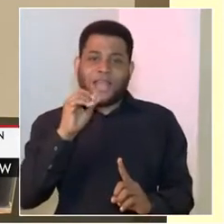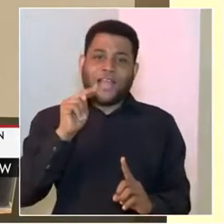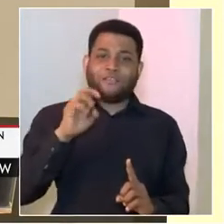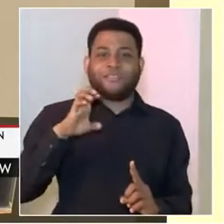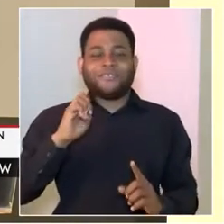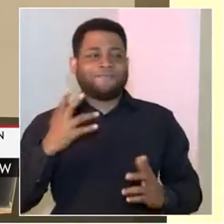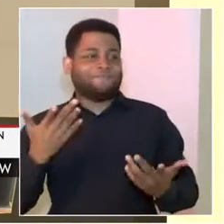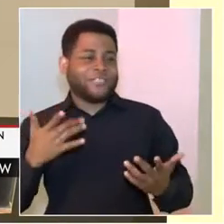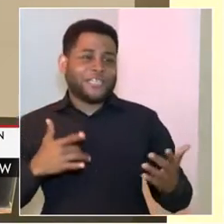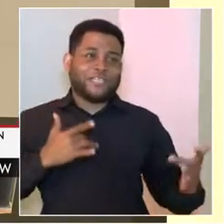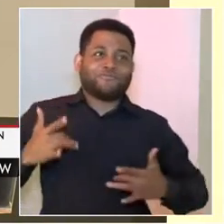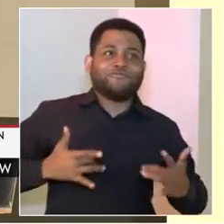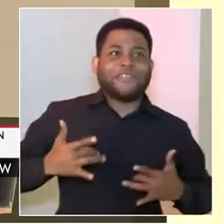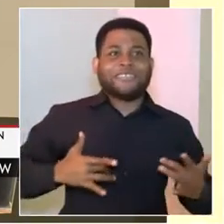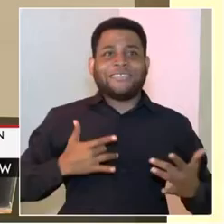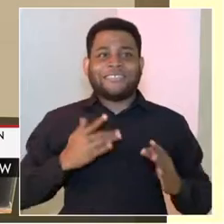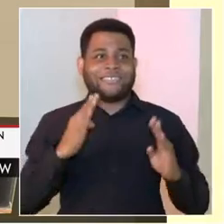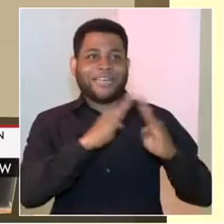downtown.